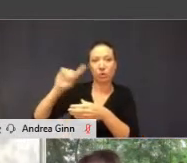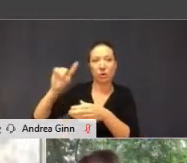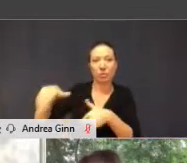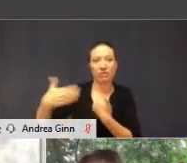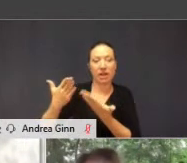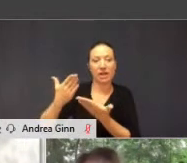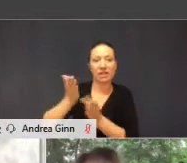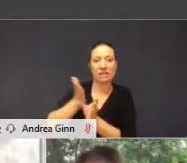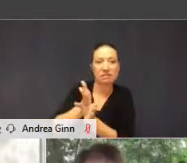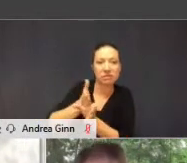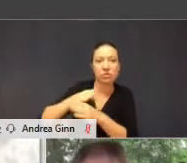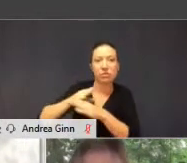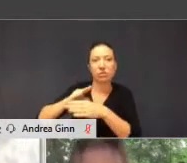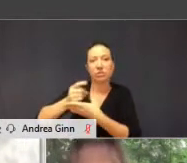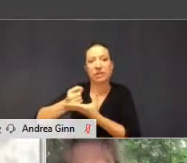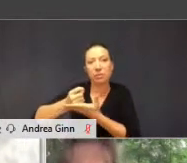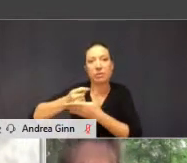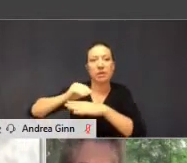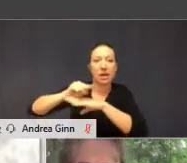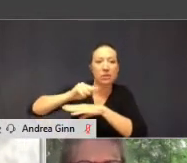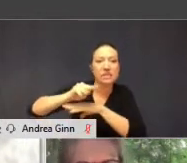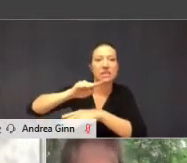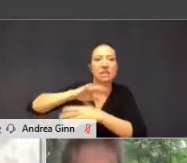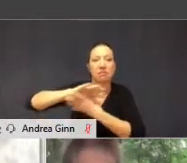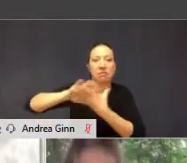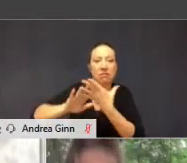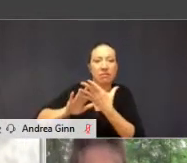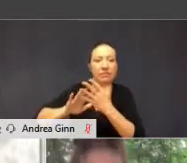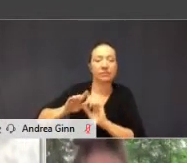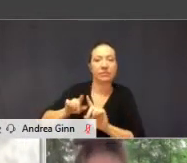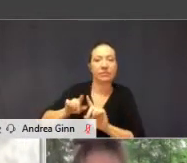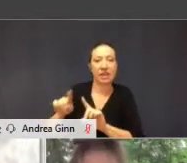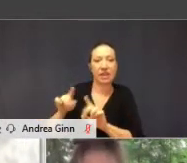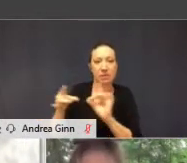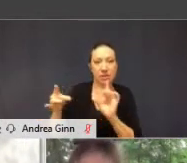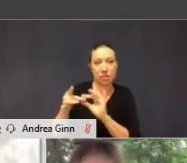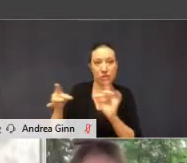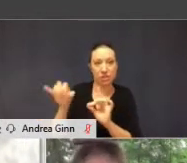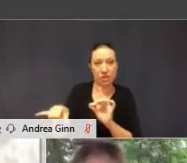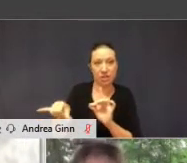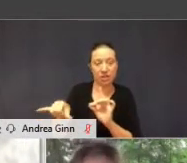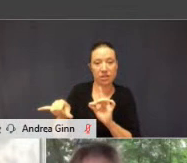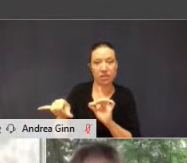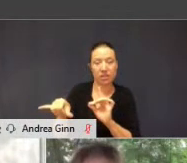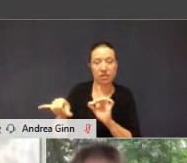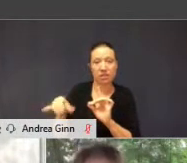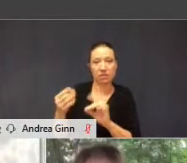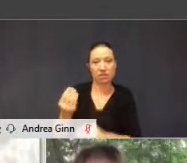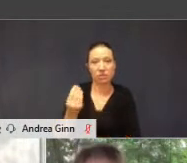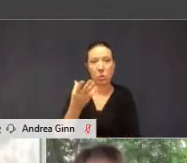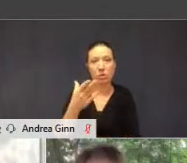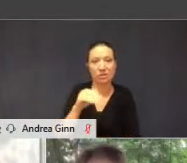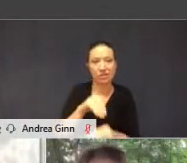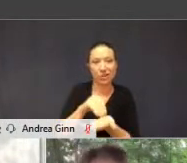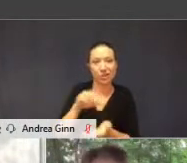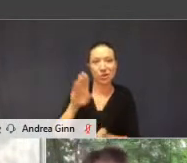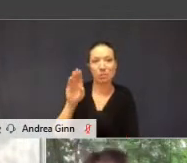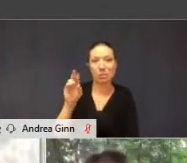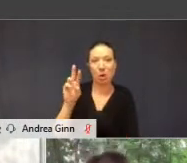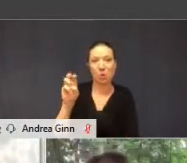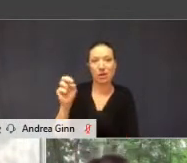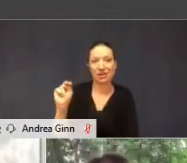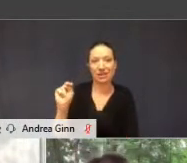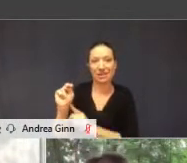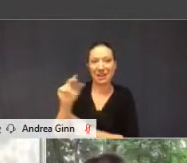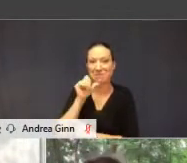psychotherapy, counseling, any of the other things. And they brought this up to Dr. Bowen, so I'm not going behind his